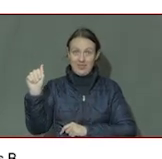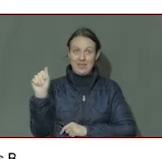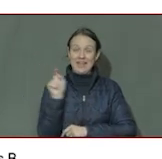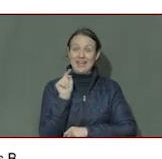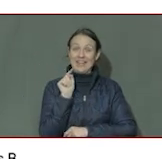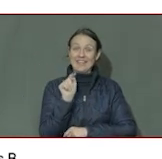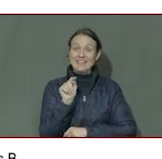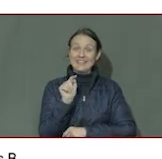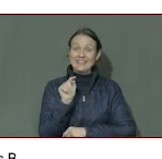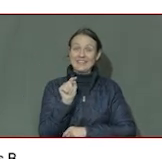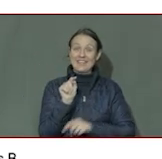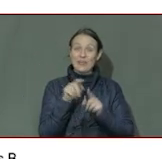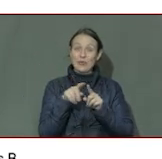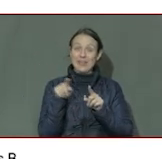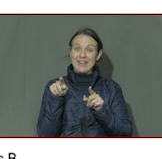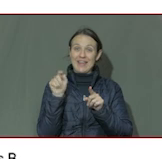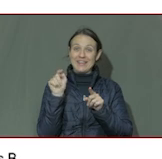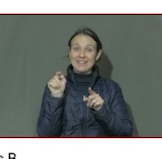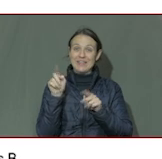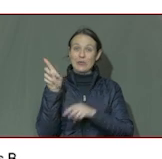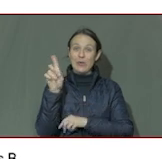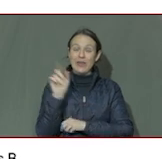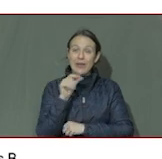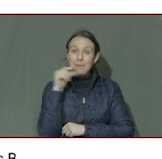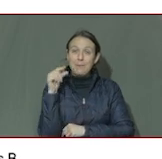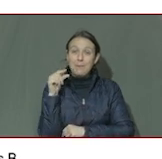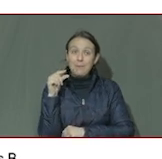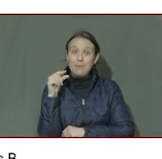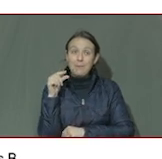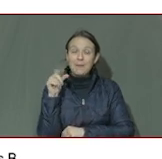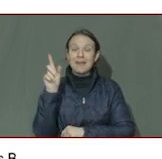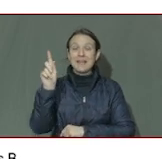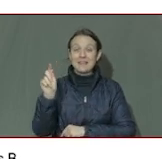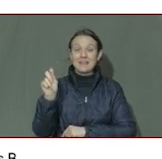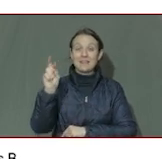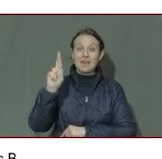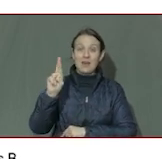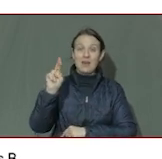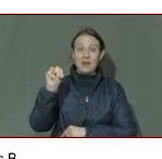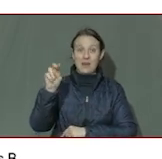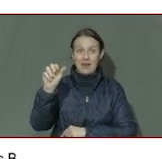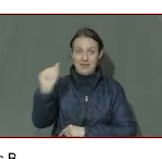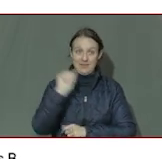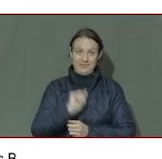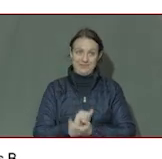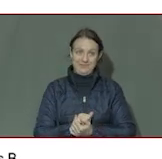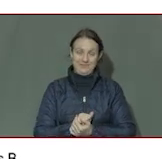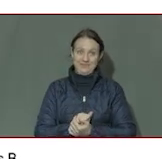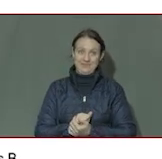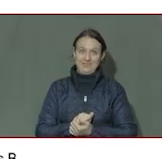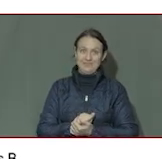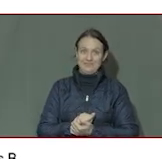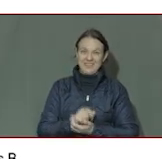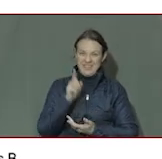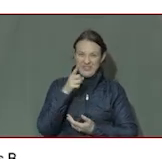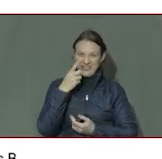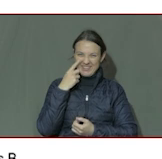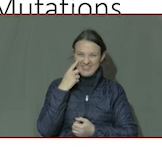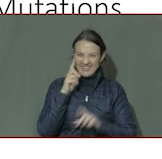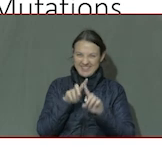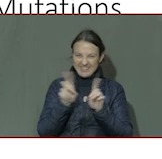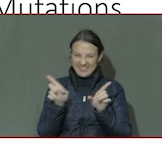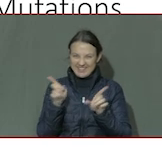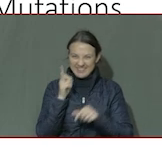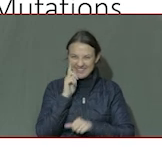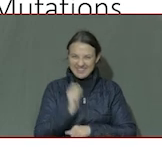molecule from here to here, it's what? It's tRNA. Do you see the difference, ladies